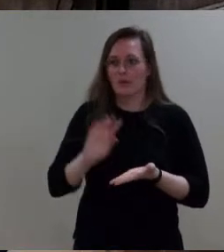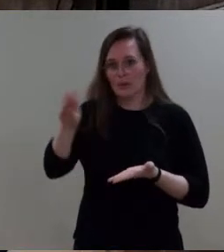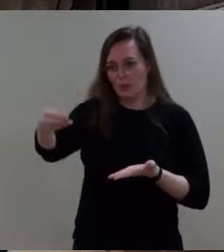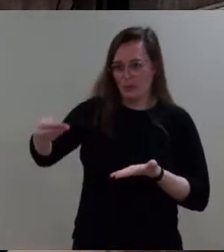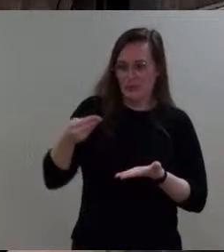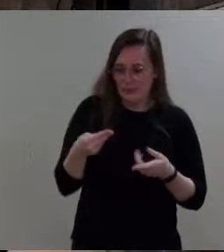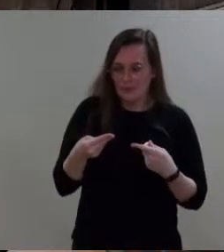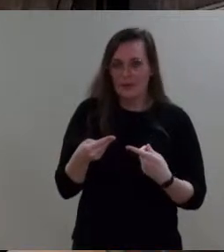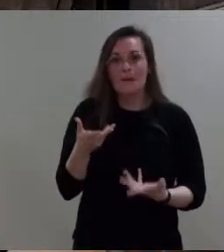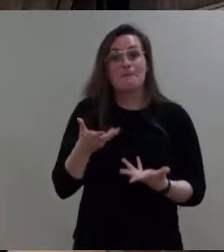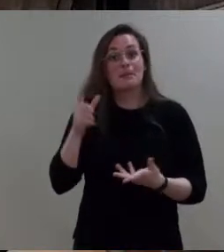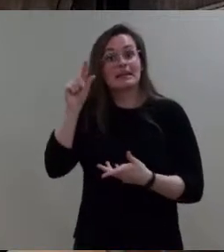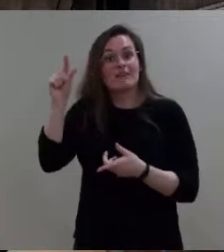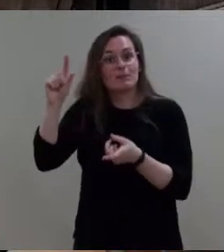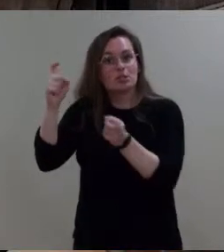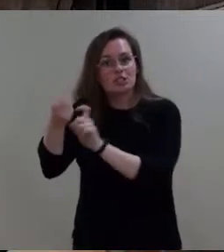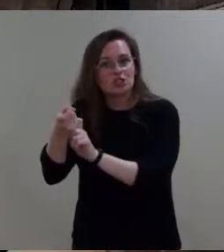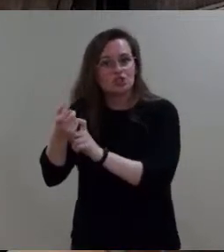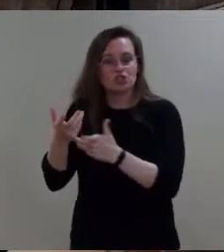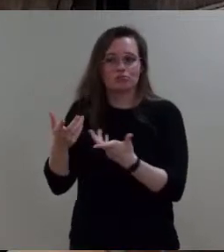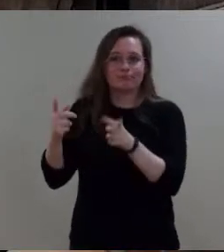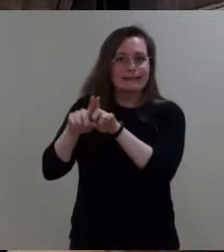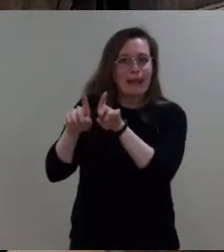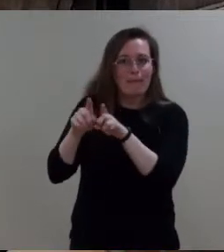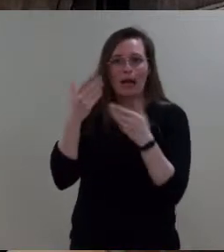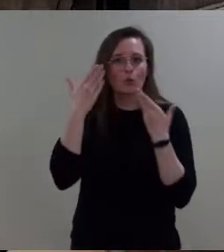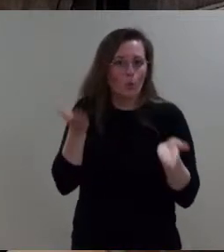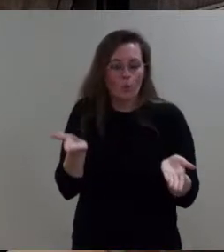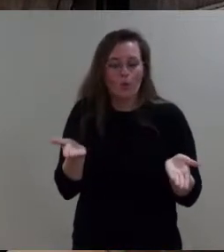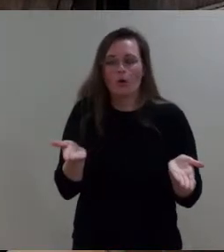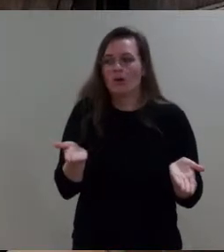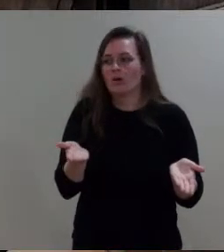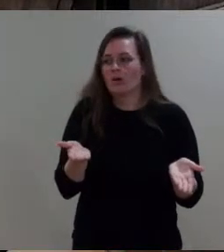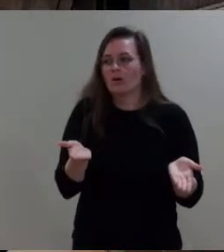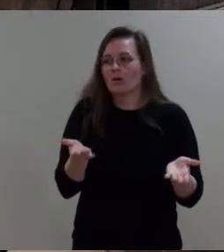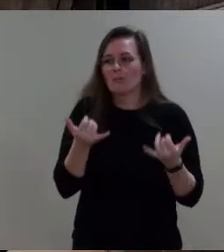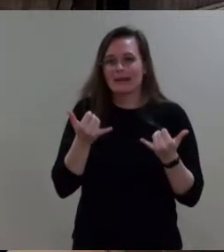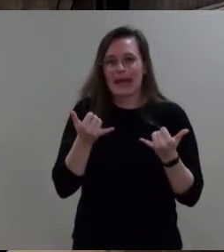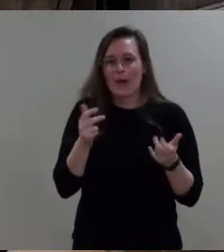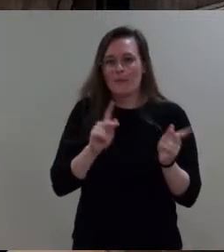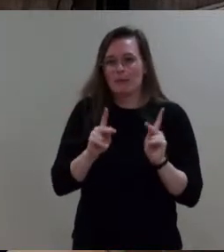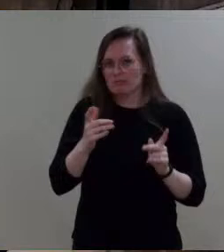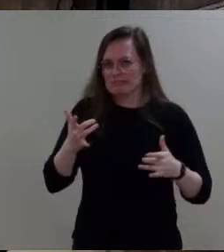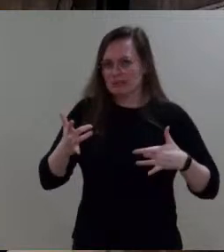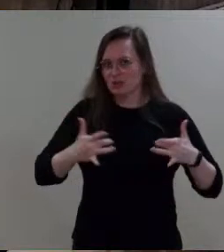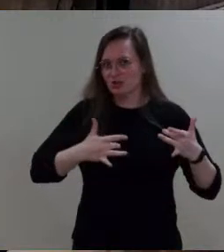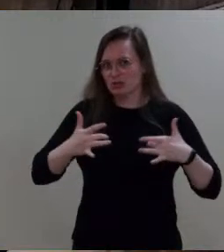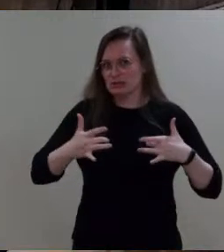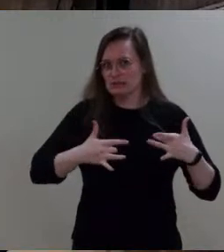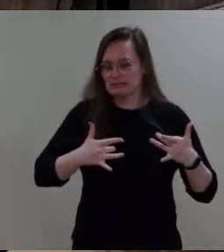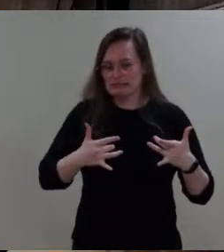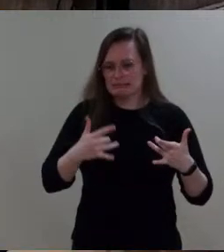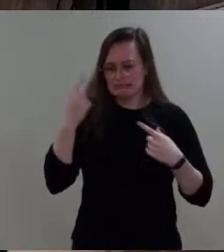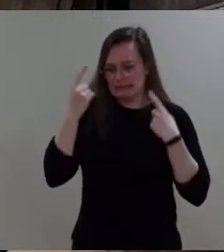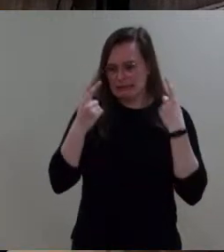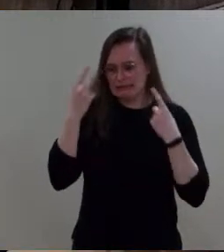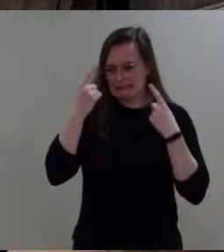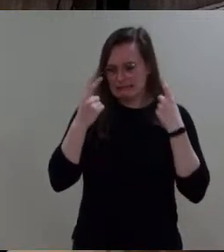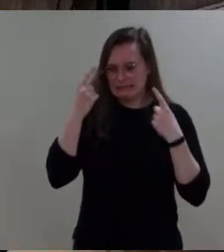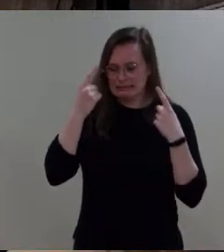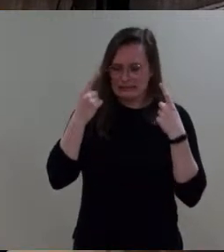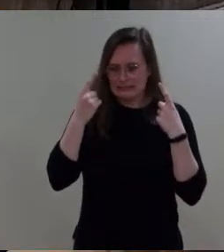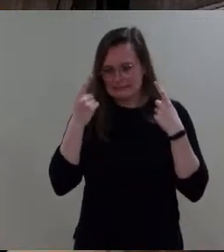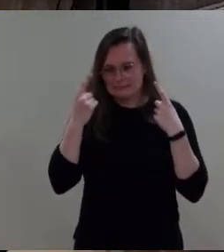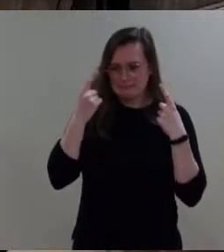could be the same, I'm not sure, but everybody seems to be looking at the money belt. And I'm wondering, have you